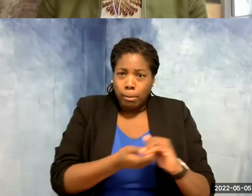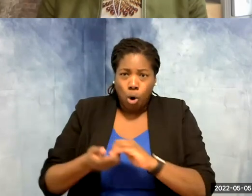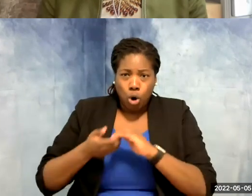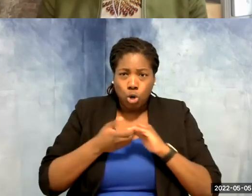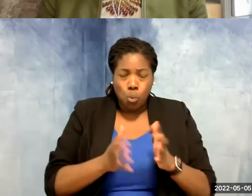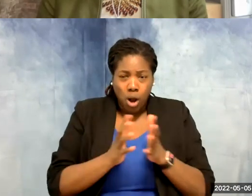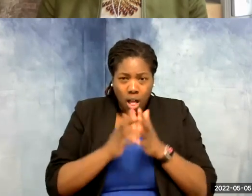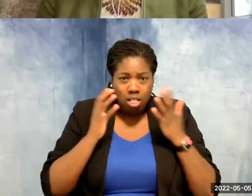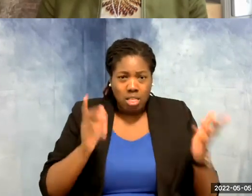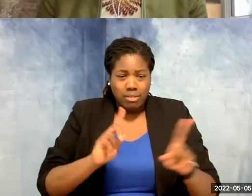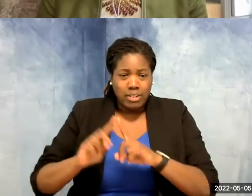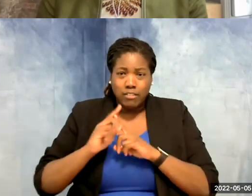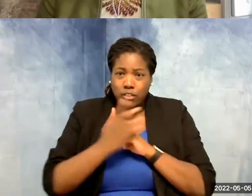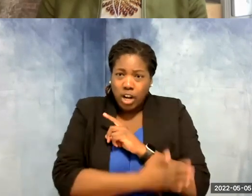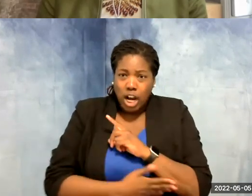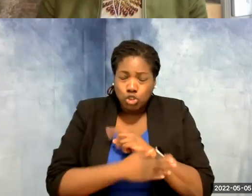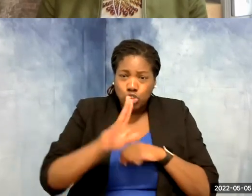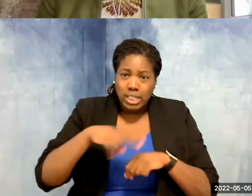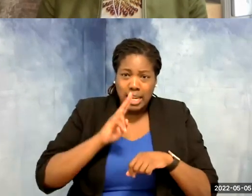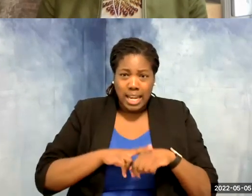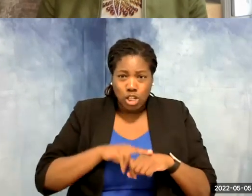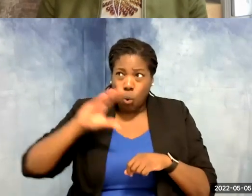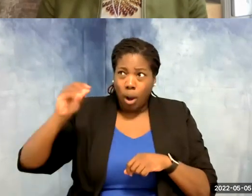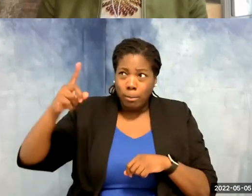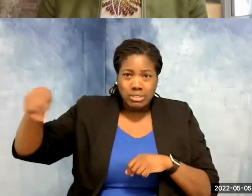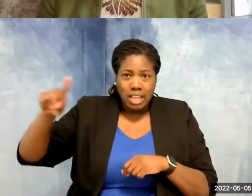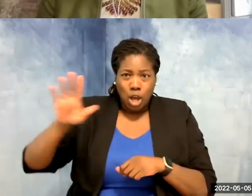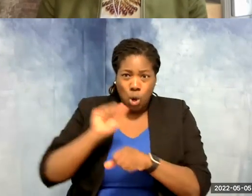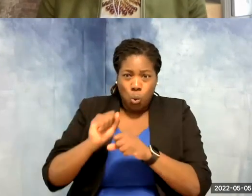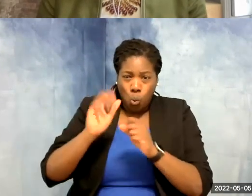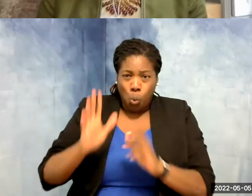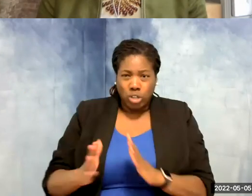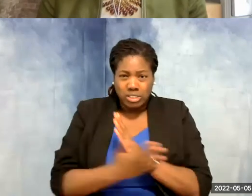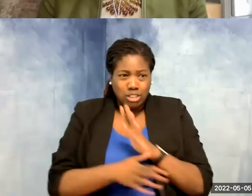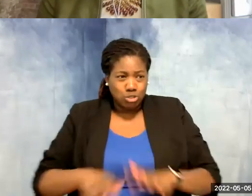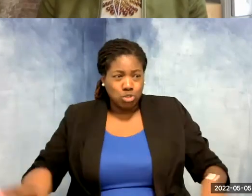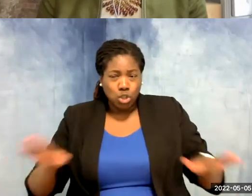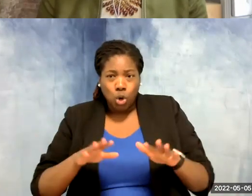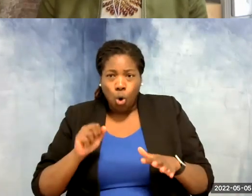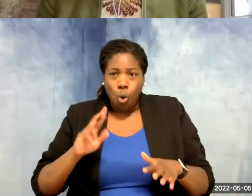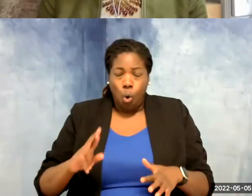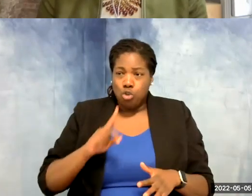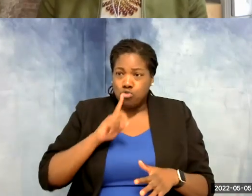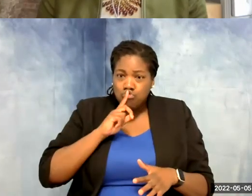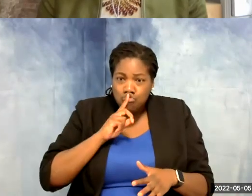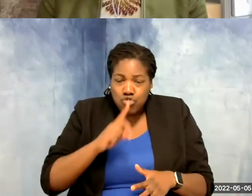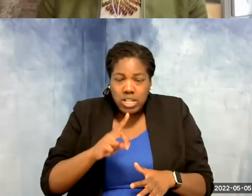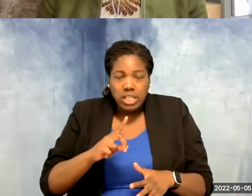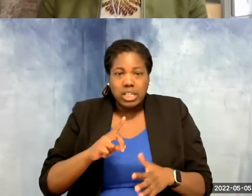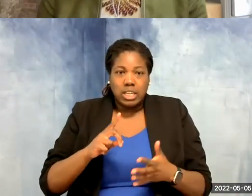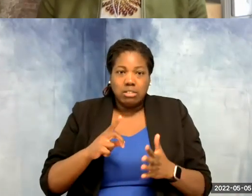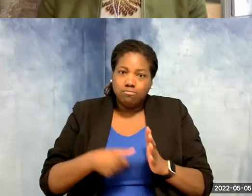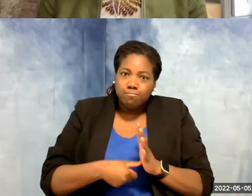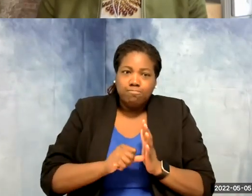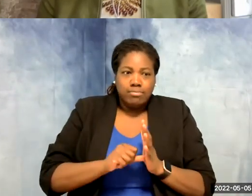lot of companies, national companies that have employees across the United States or have big footprints in places where